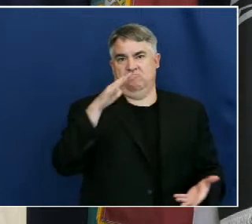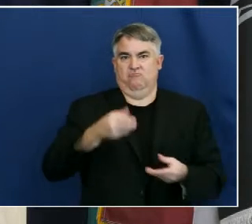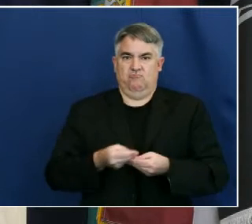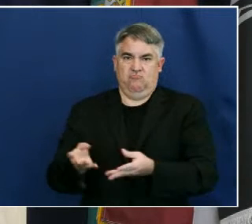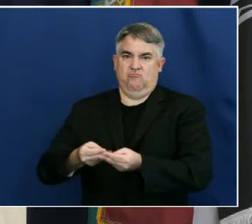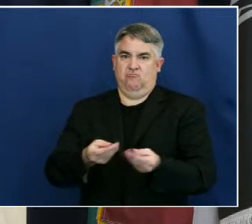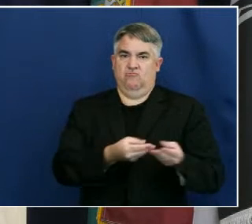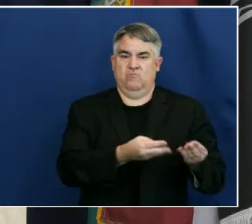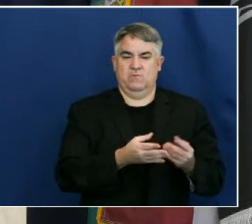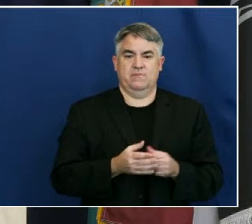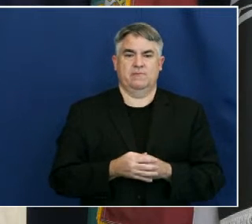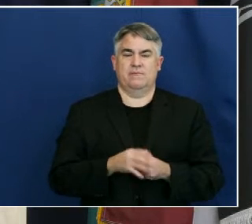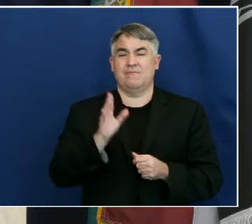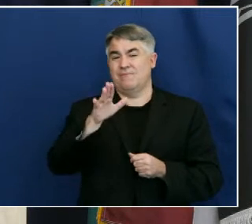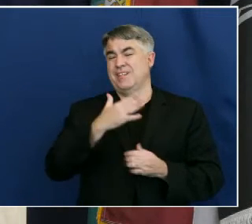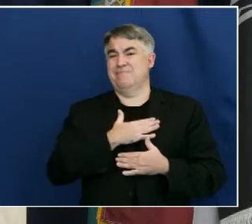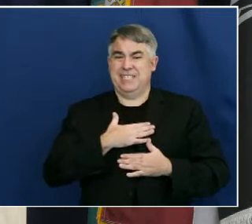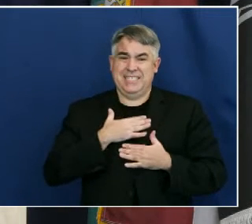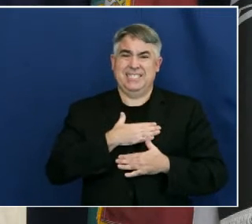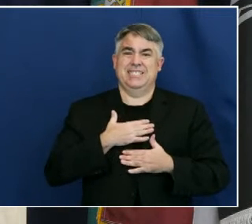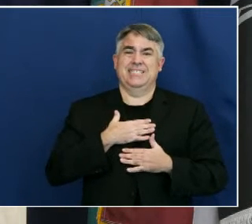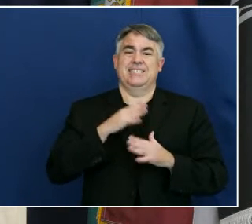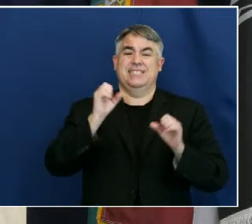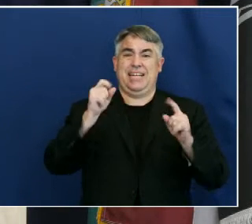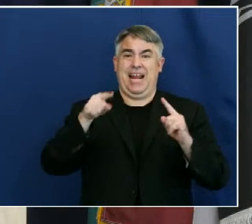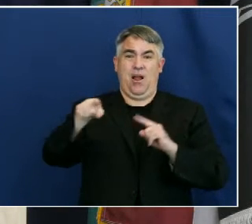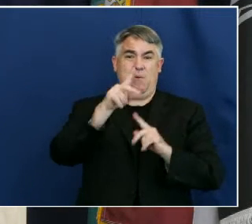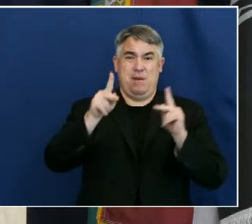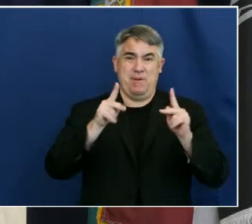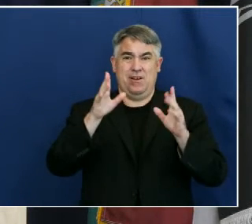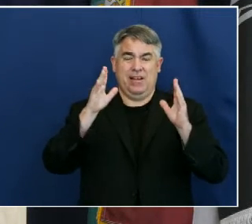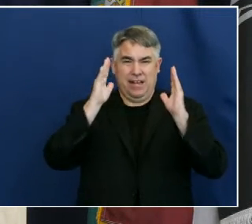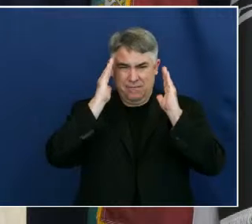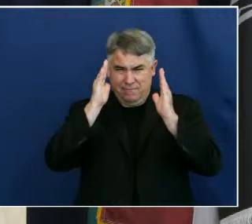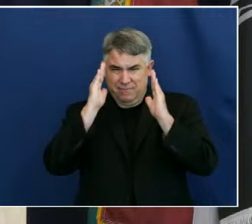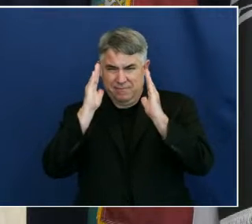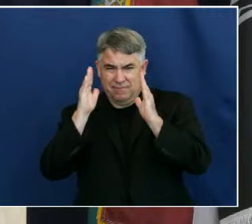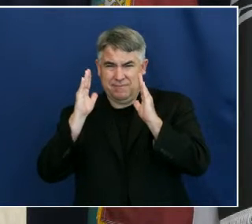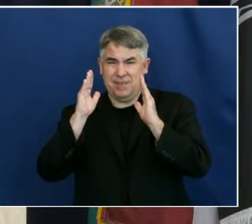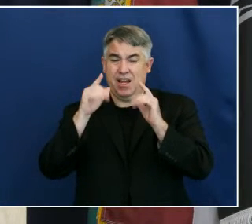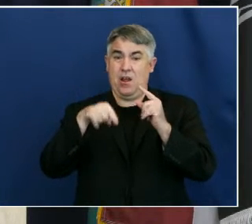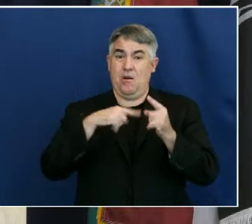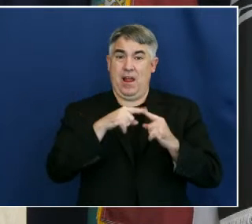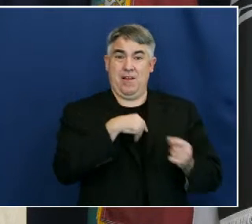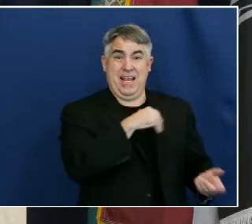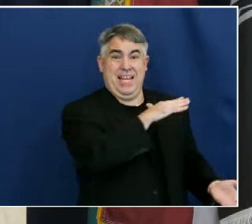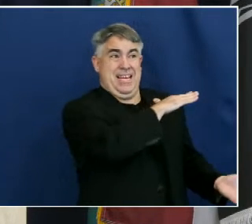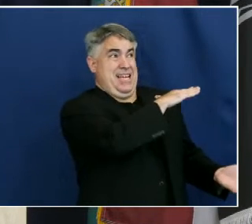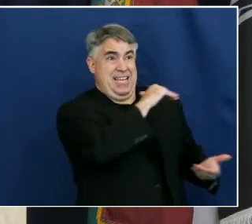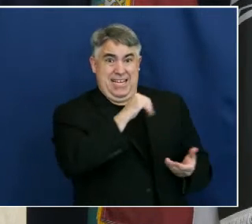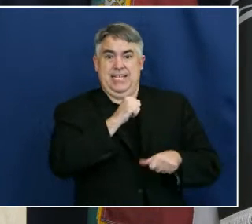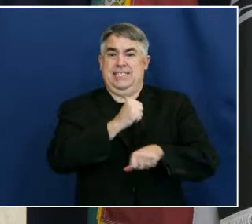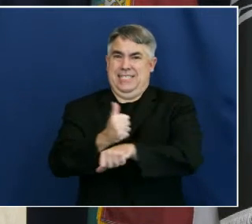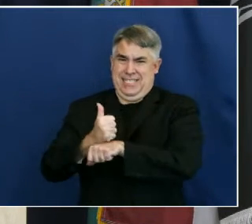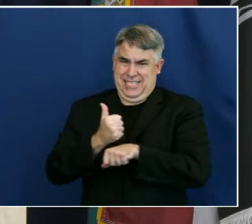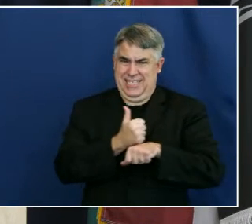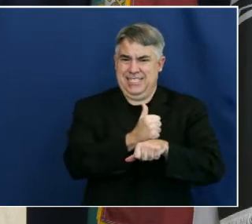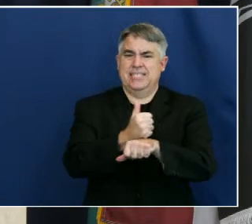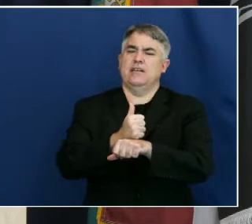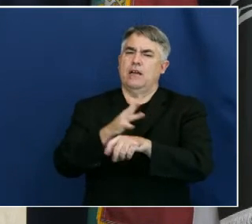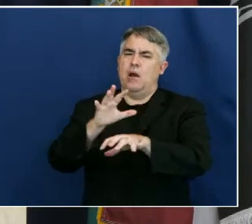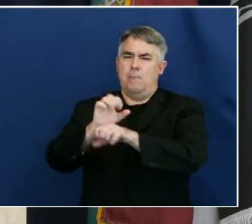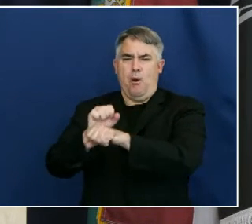reiterate and encourage San Diegans and let them know as soon as we get vaccines, we make appointments available, and likely as soon as we make